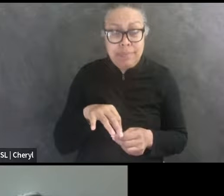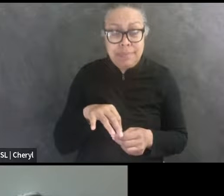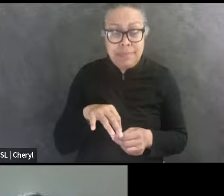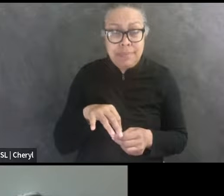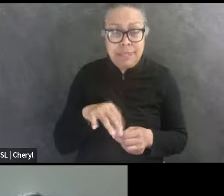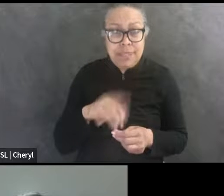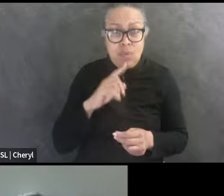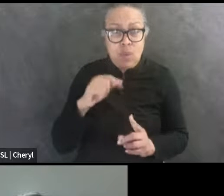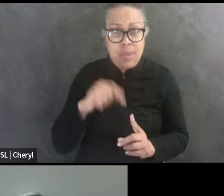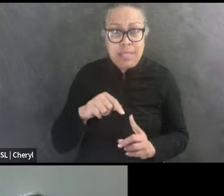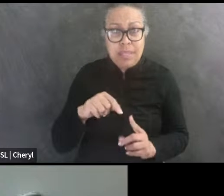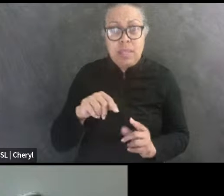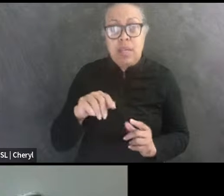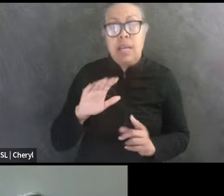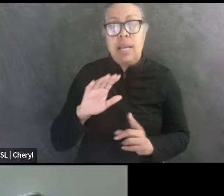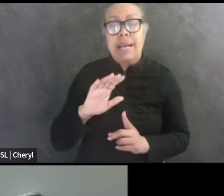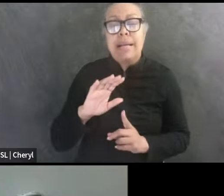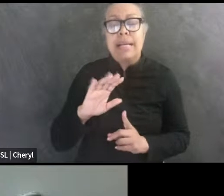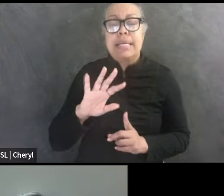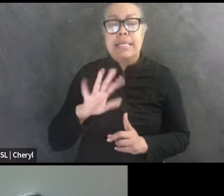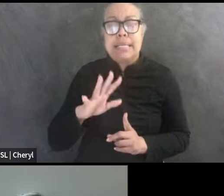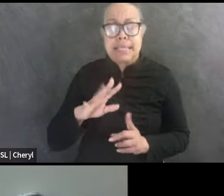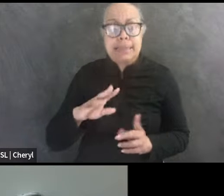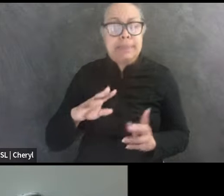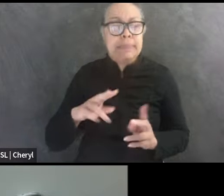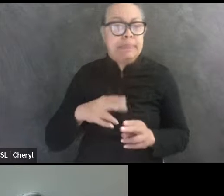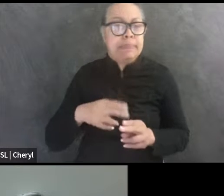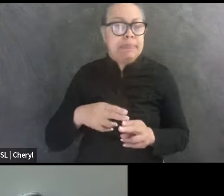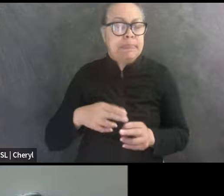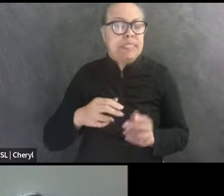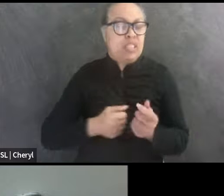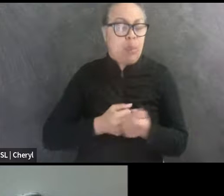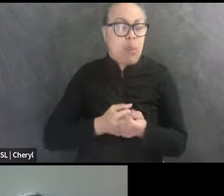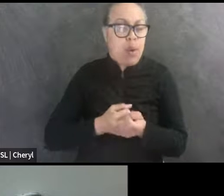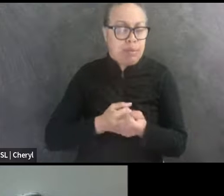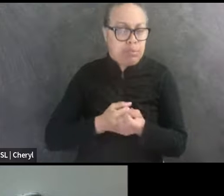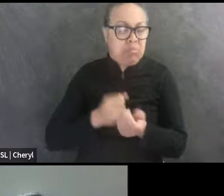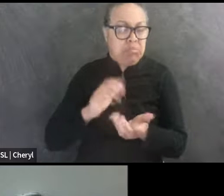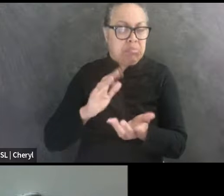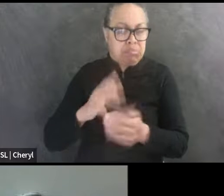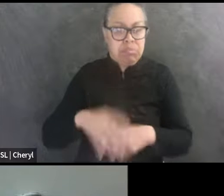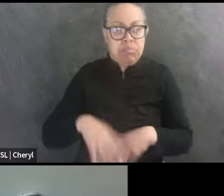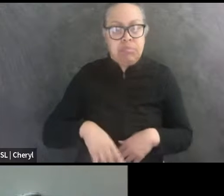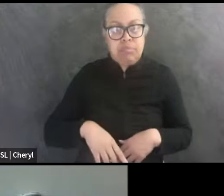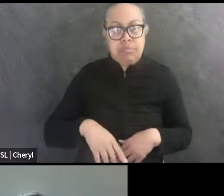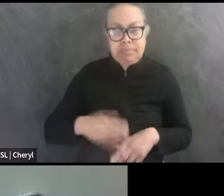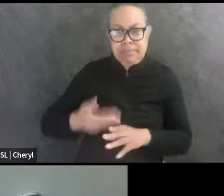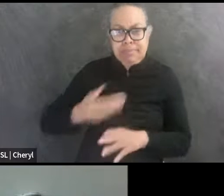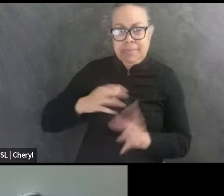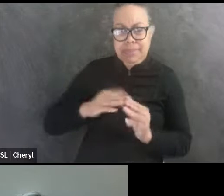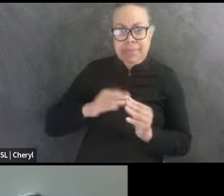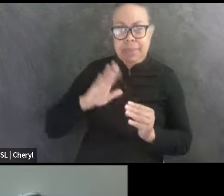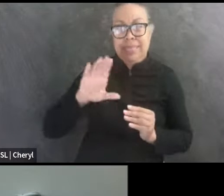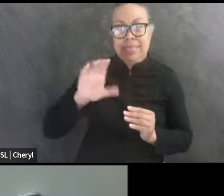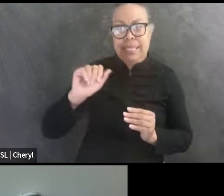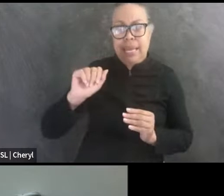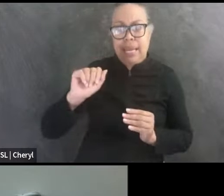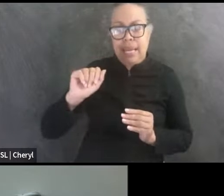You voted it was a conditional support at the last meeting, but I just wanted to say this was for BZA